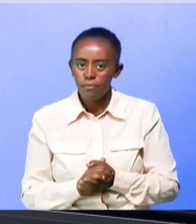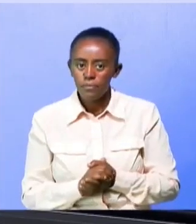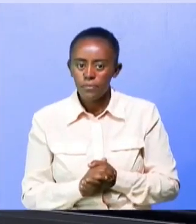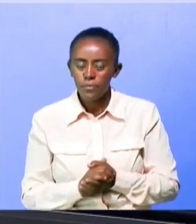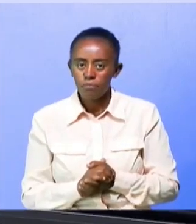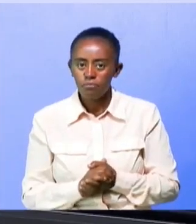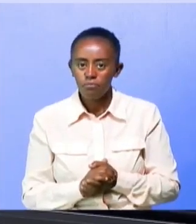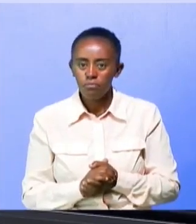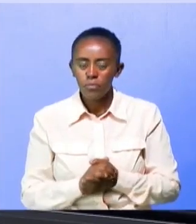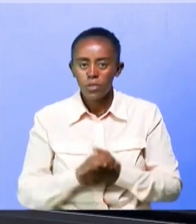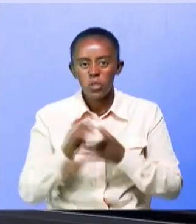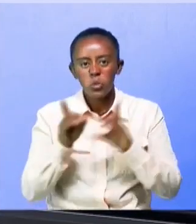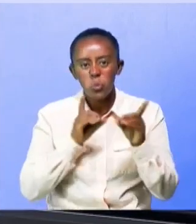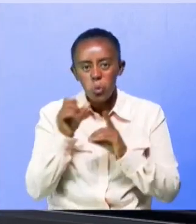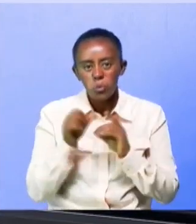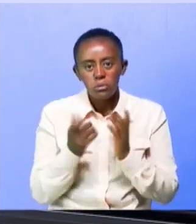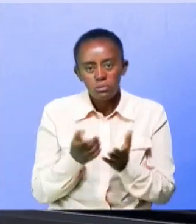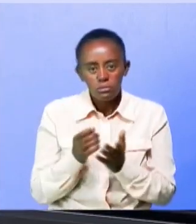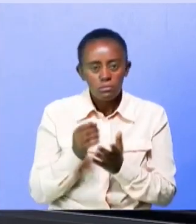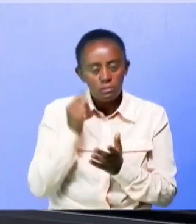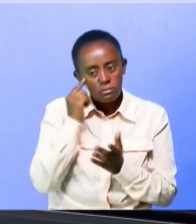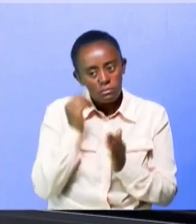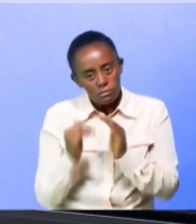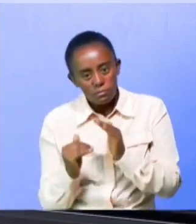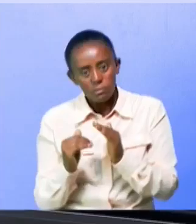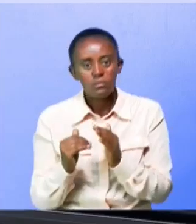Don't undermine your